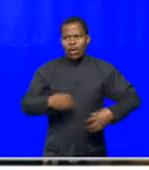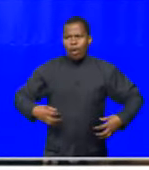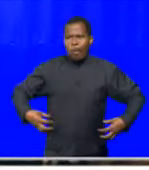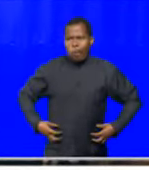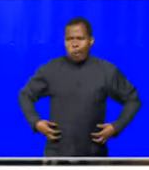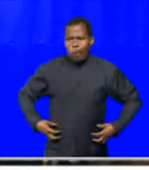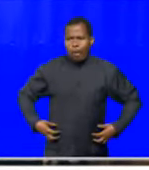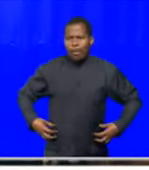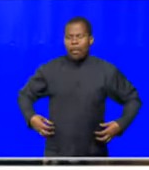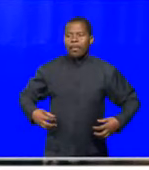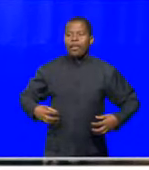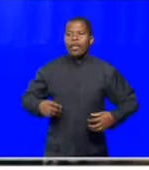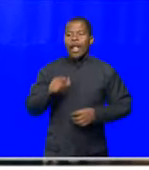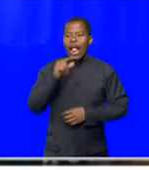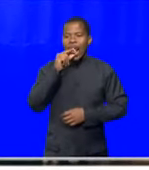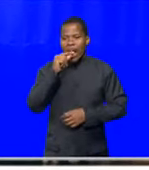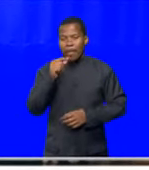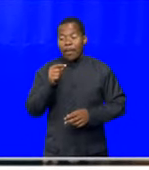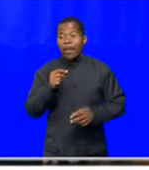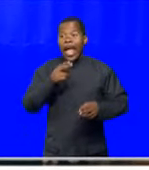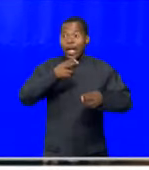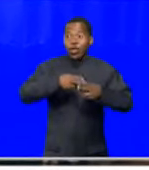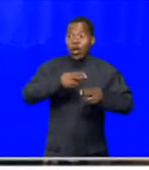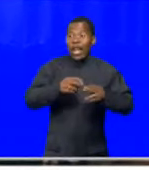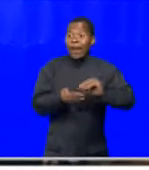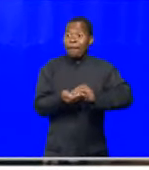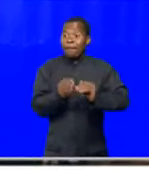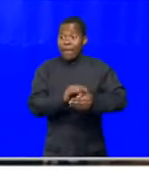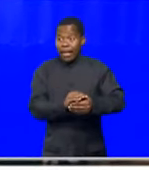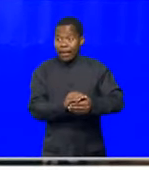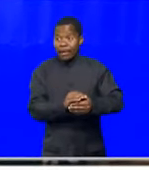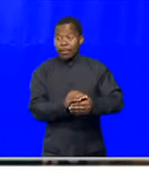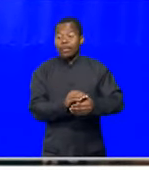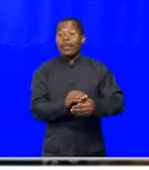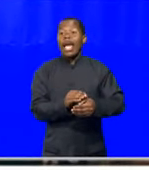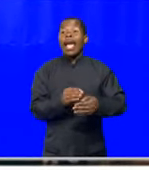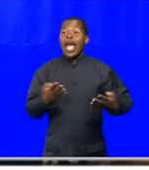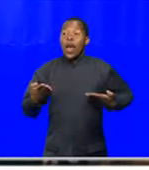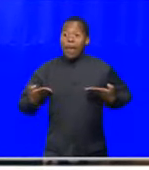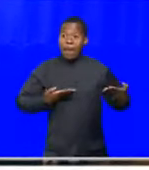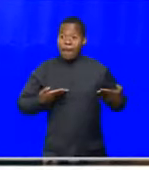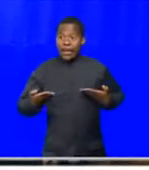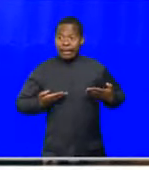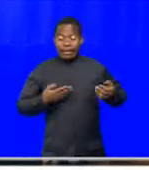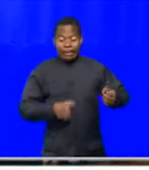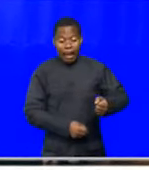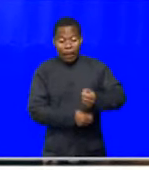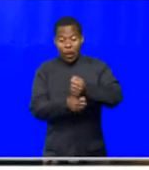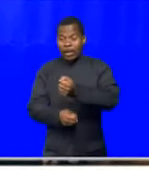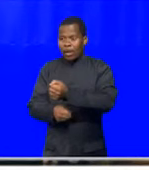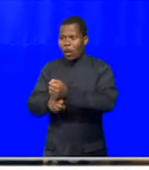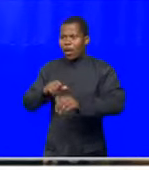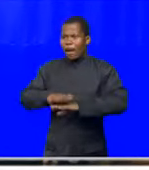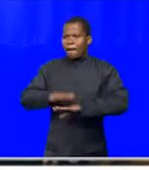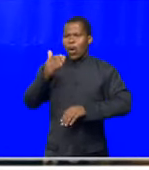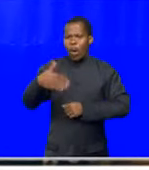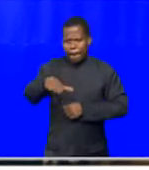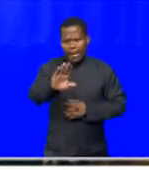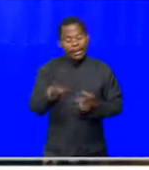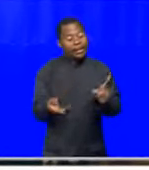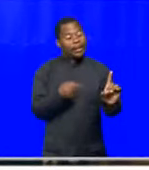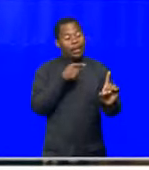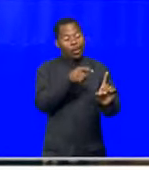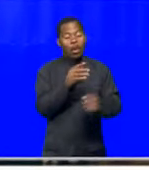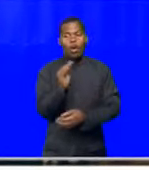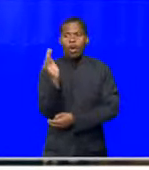for support from Maswati and local businesses. His Royal Highness said this when the Eswatini Chronic Kidney Disease Support